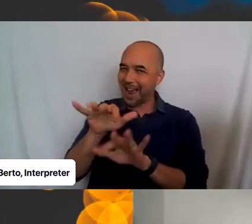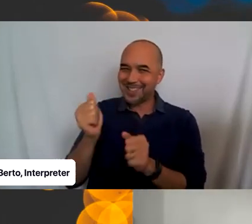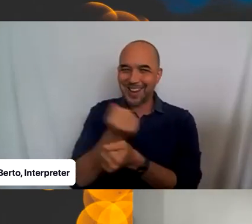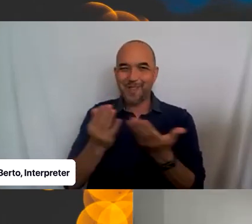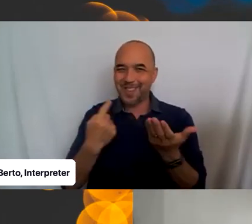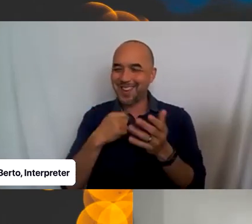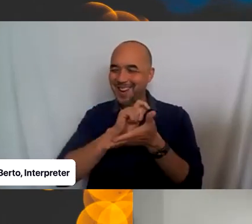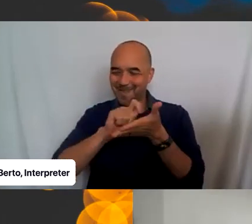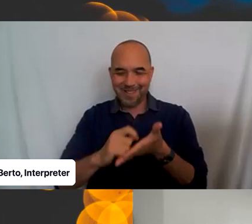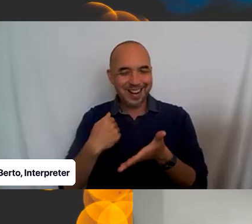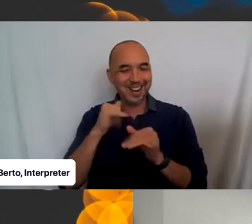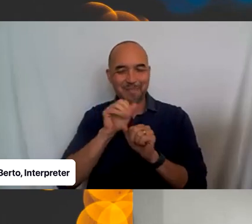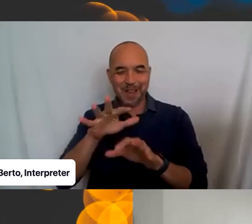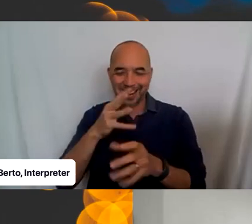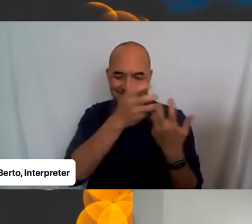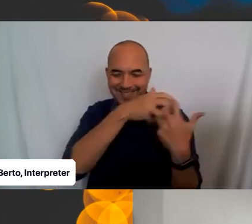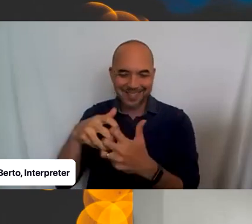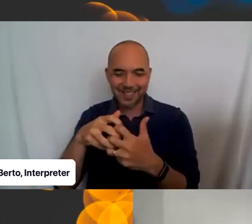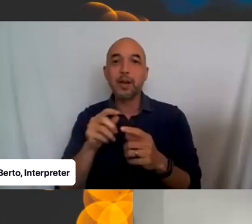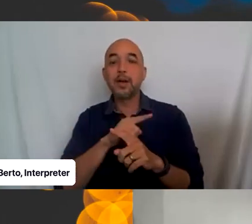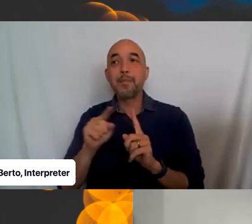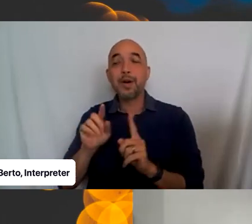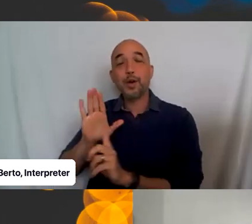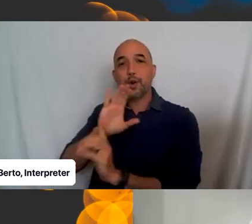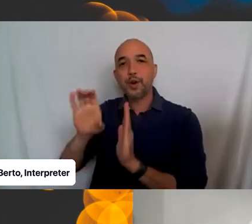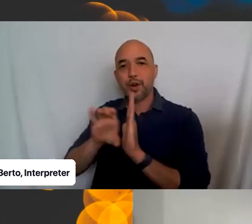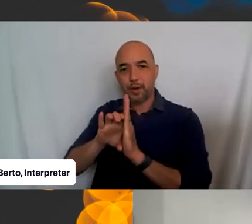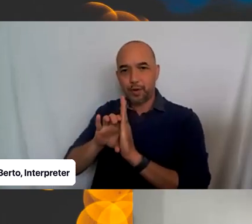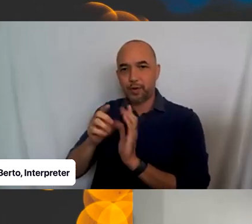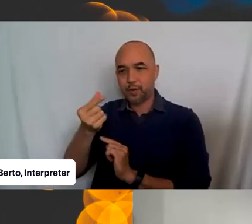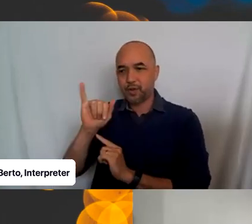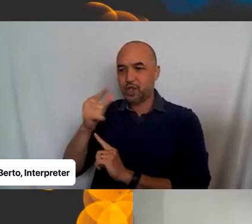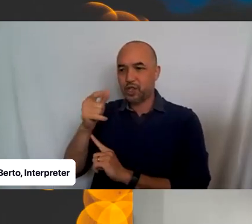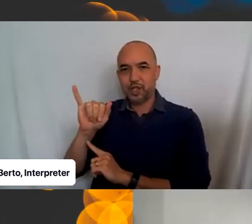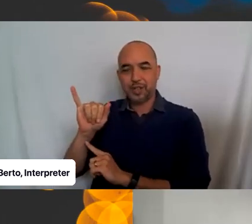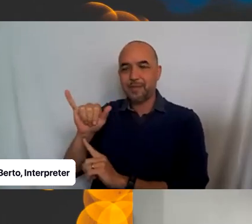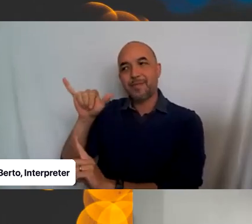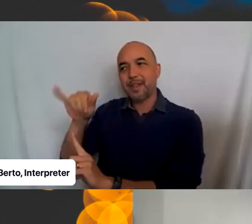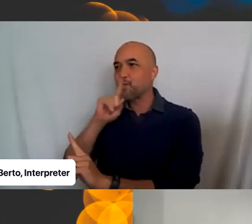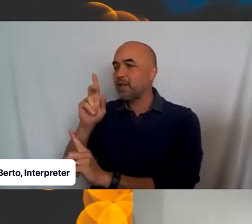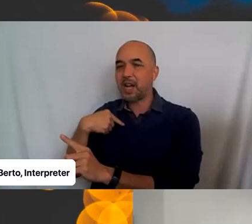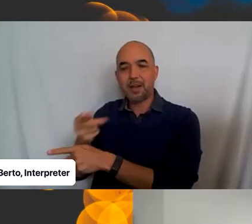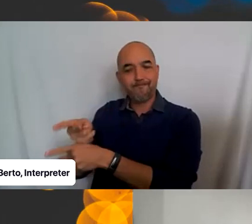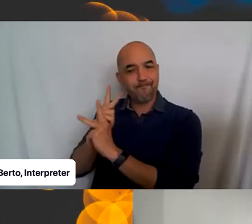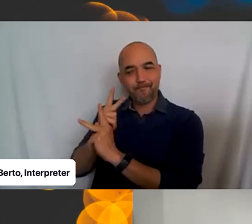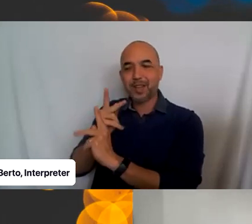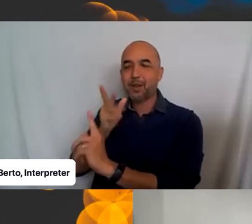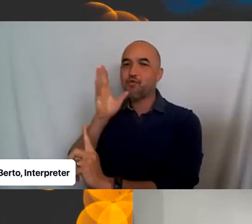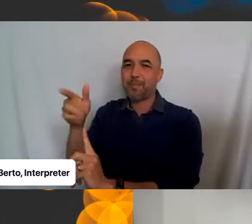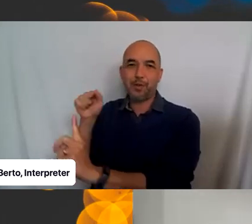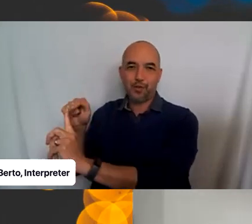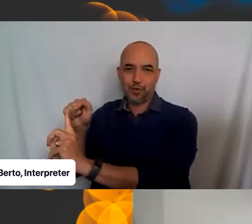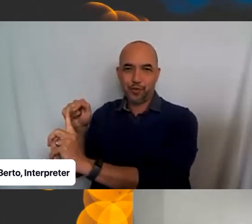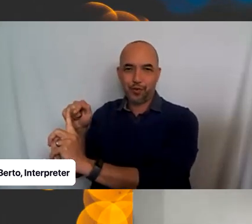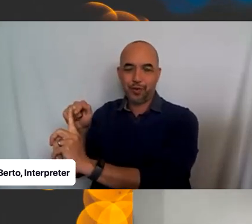it. But her character, Gigi's character, is inspired completely by my grandmother. And so I did it kind of as a